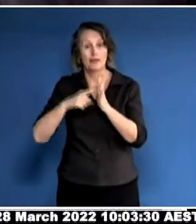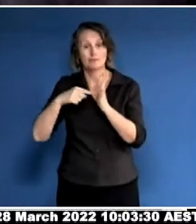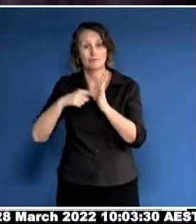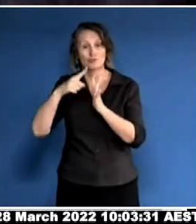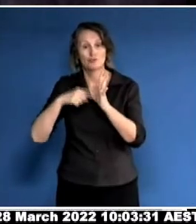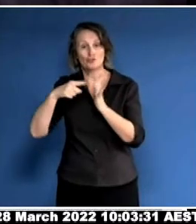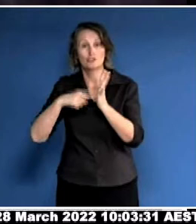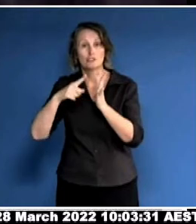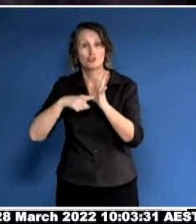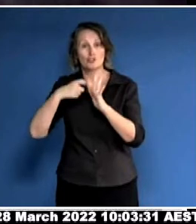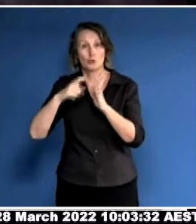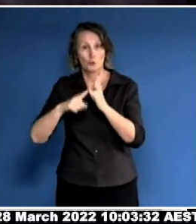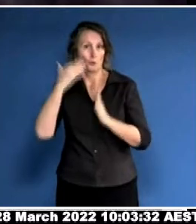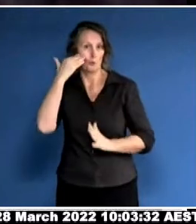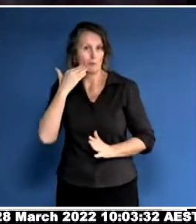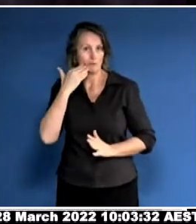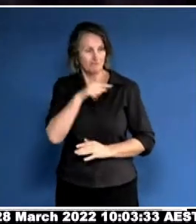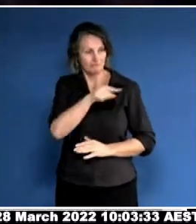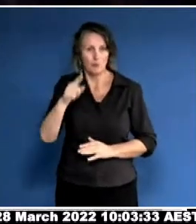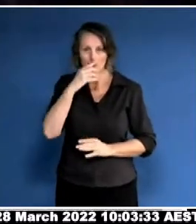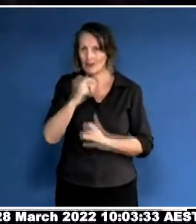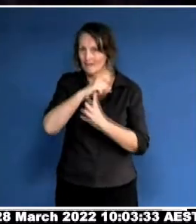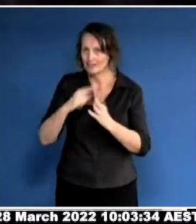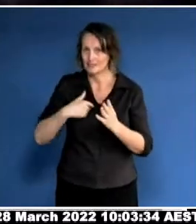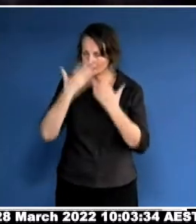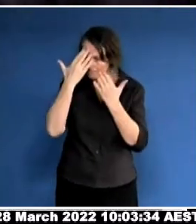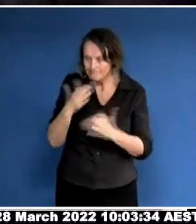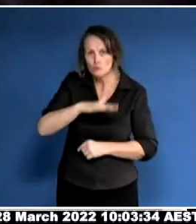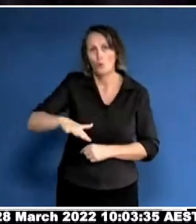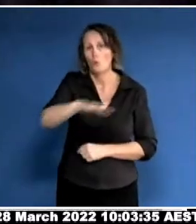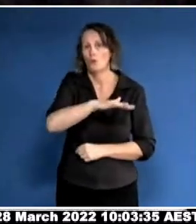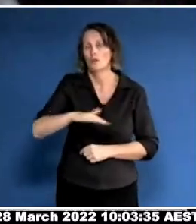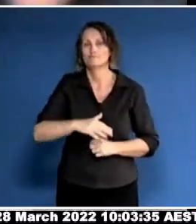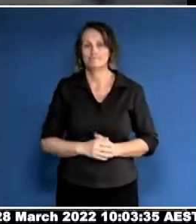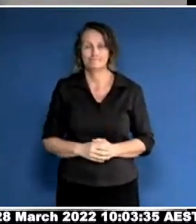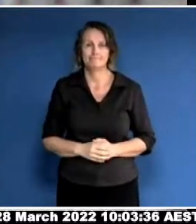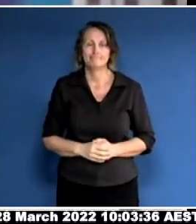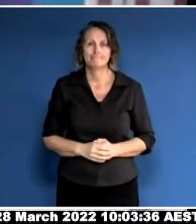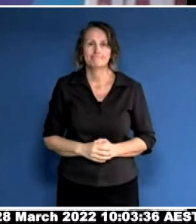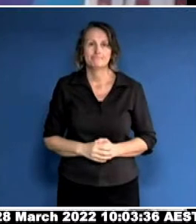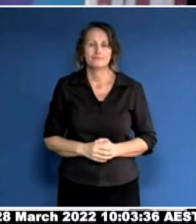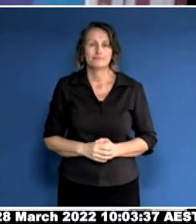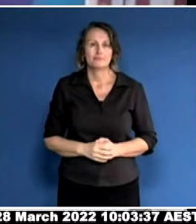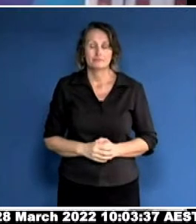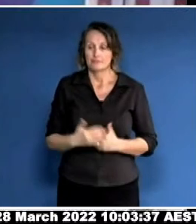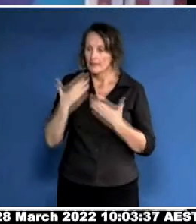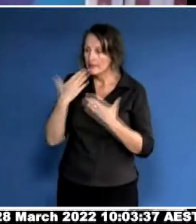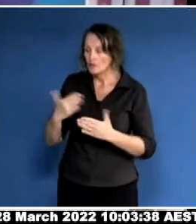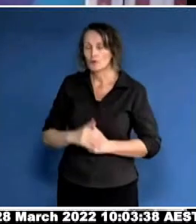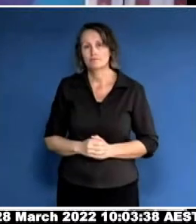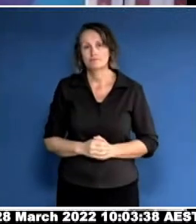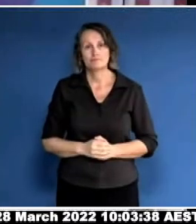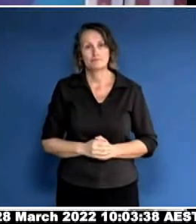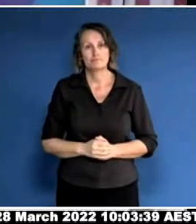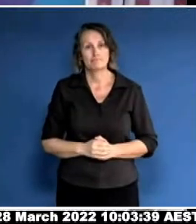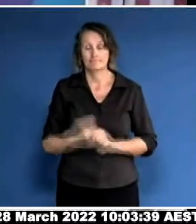Chair. Thank you very much, Commissioner Mason. In my opening address at the first part of Public Hearing